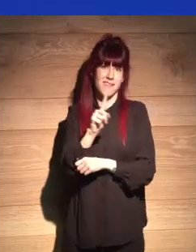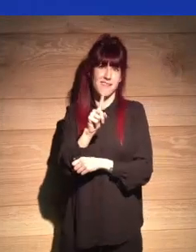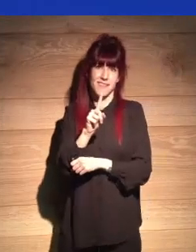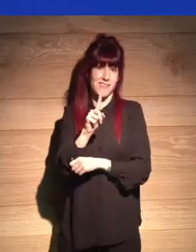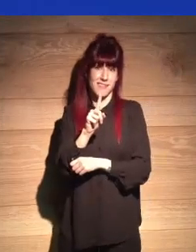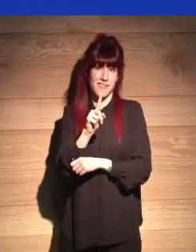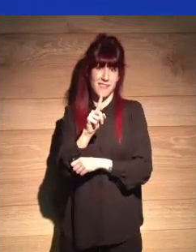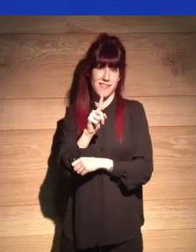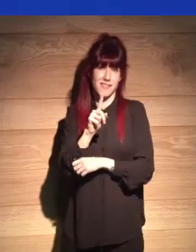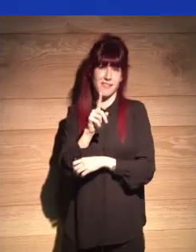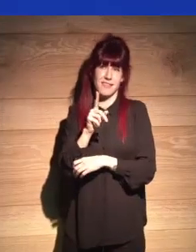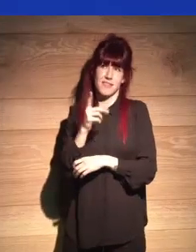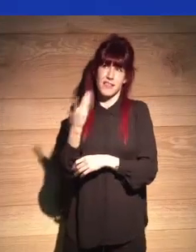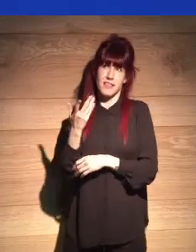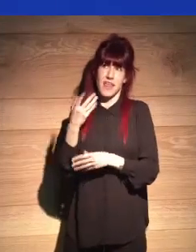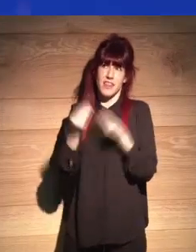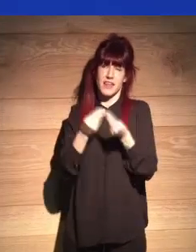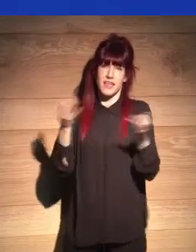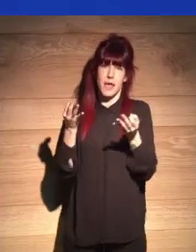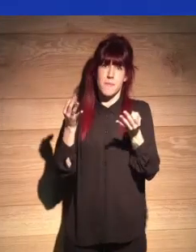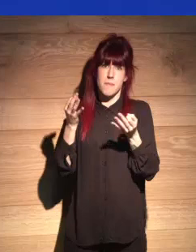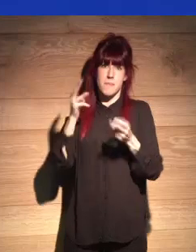money, we don't do that. Well,